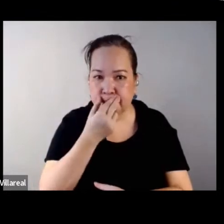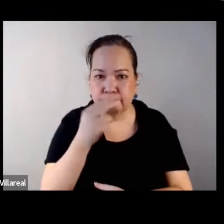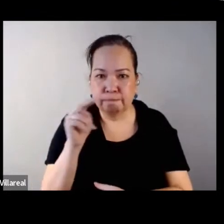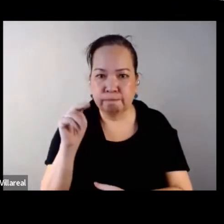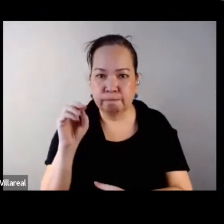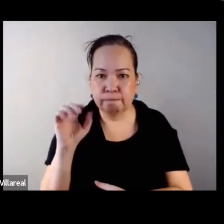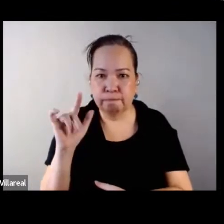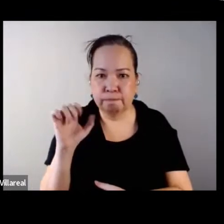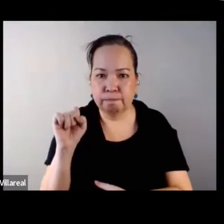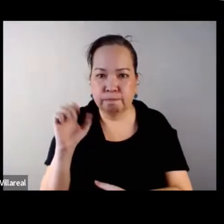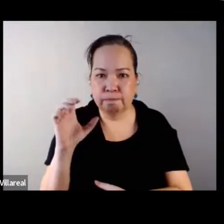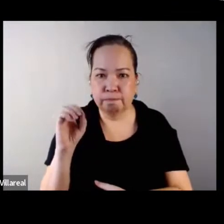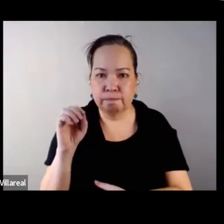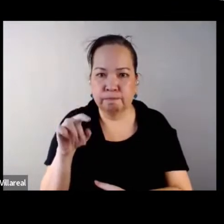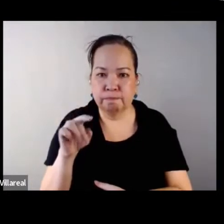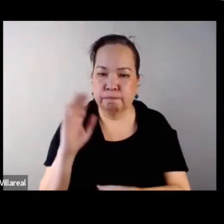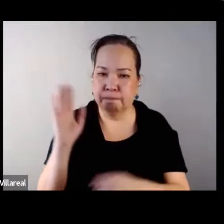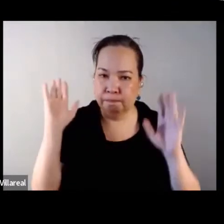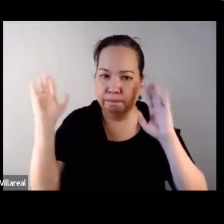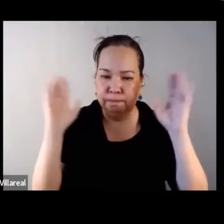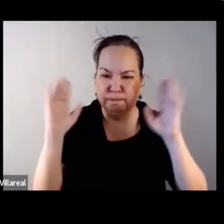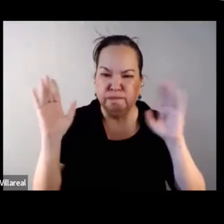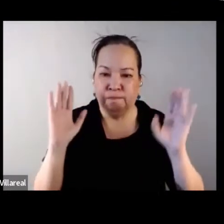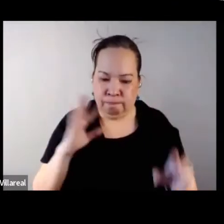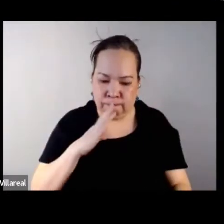Hello. Yes.